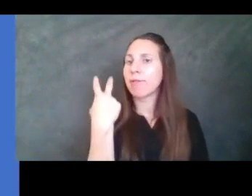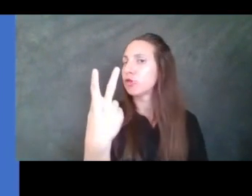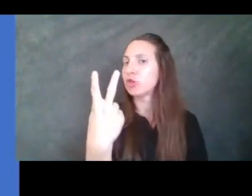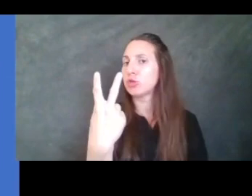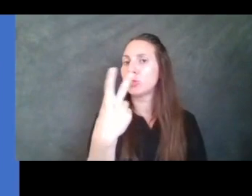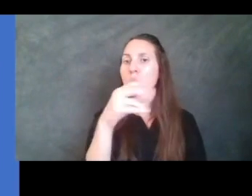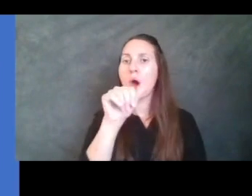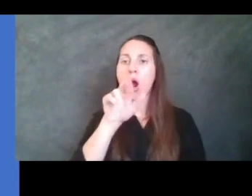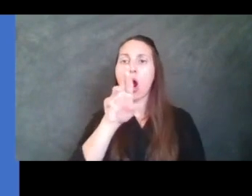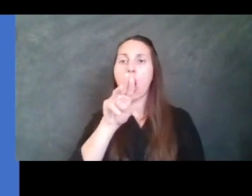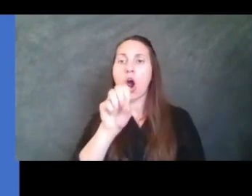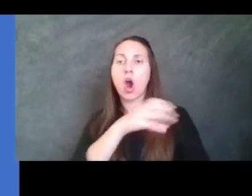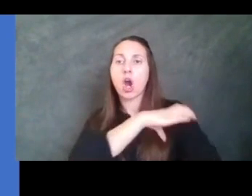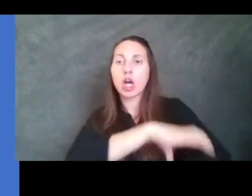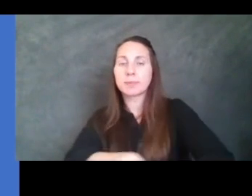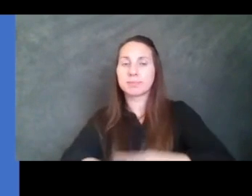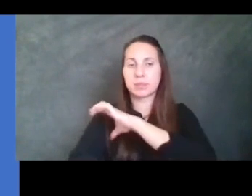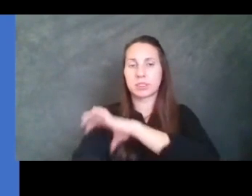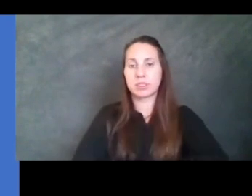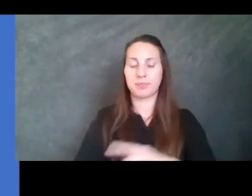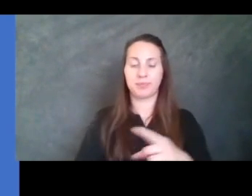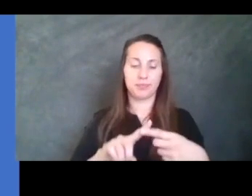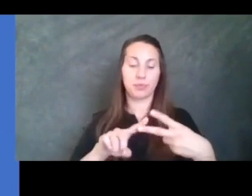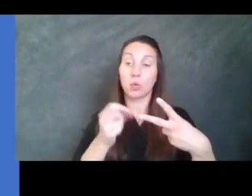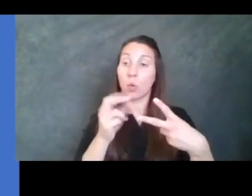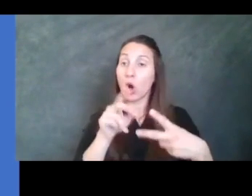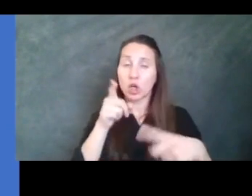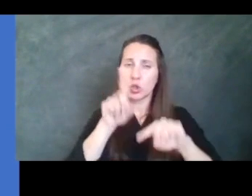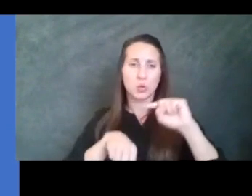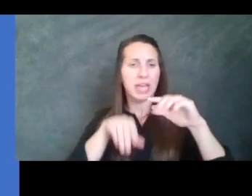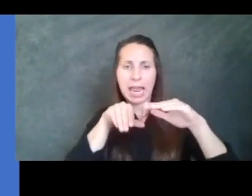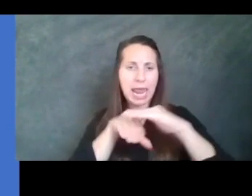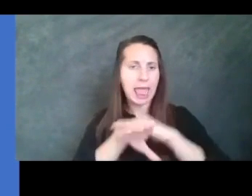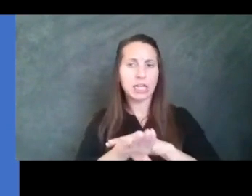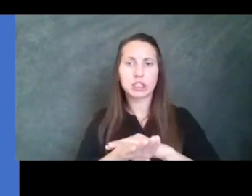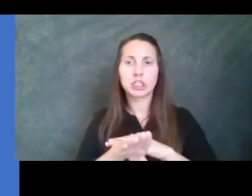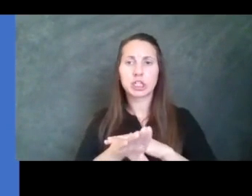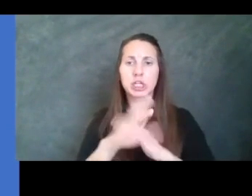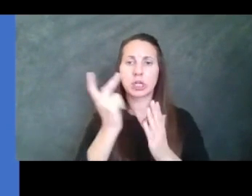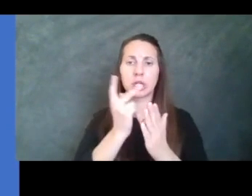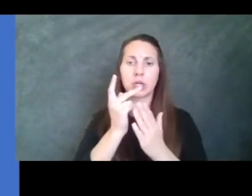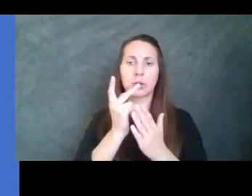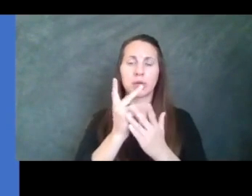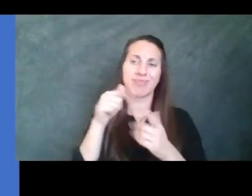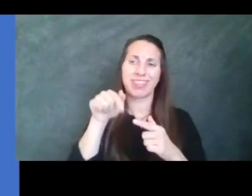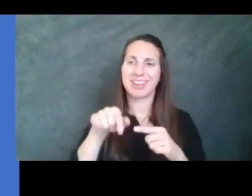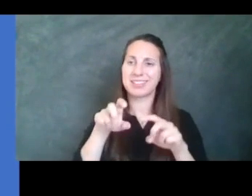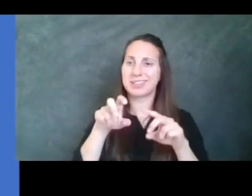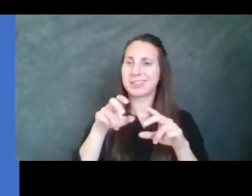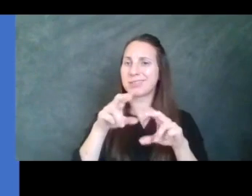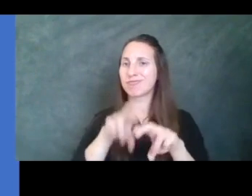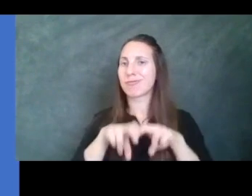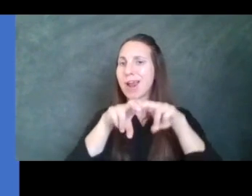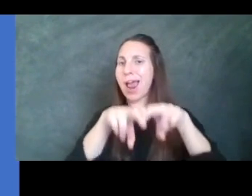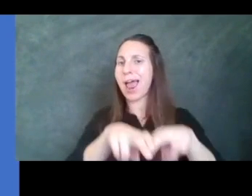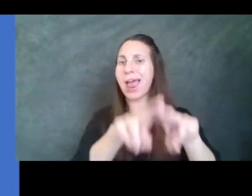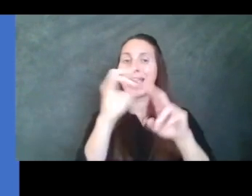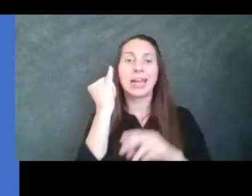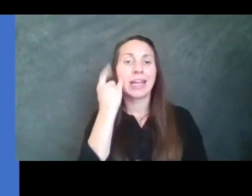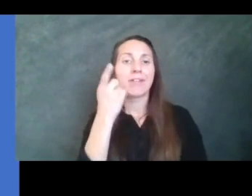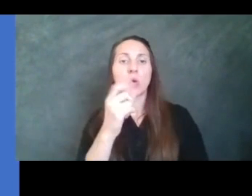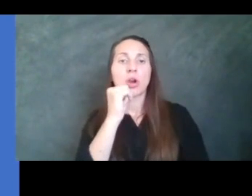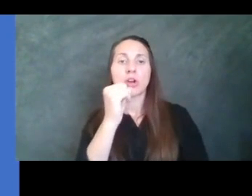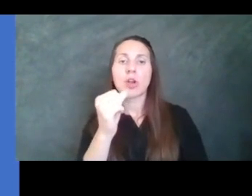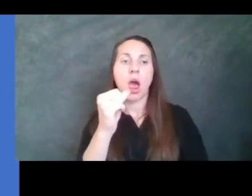program unless you are at least 60 inches tall. And what happens to if a little person wants to go in that?